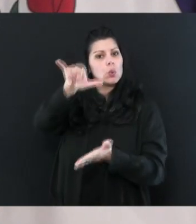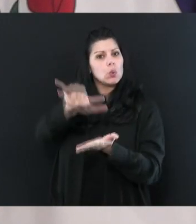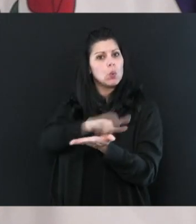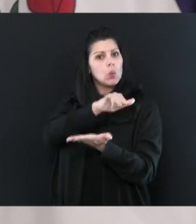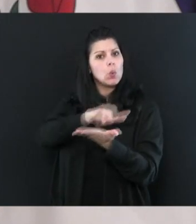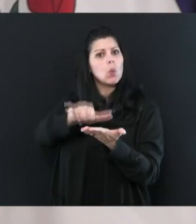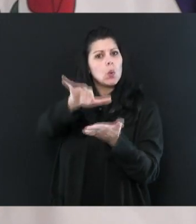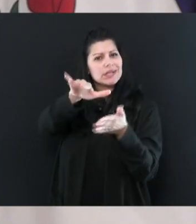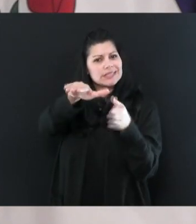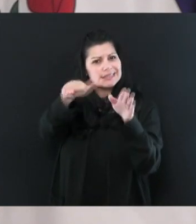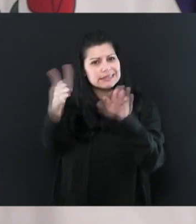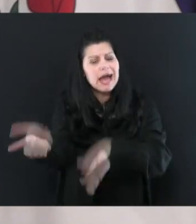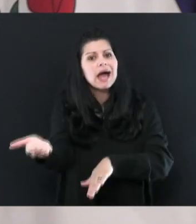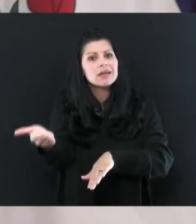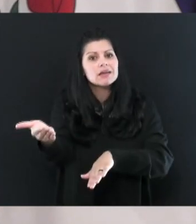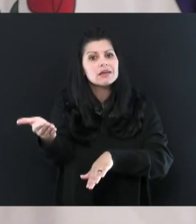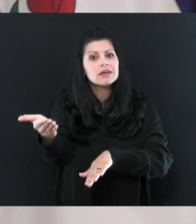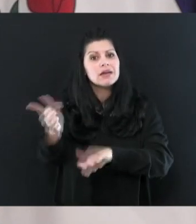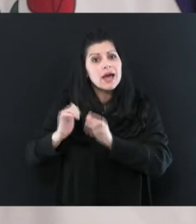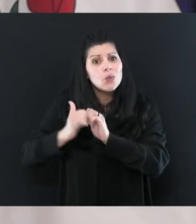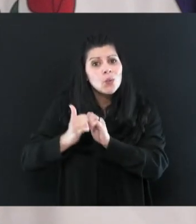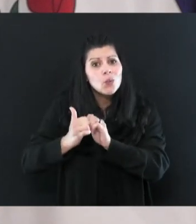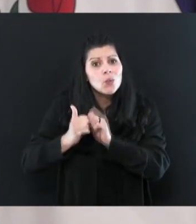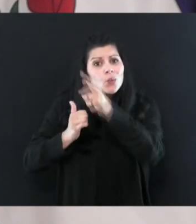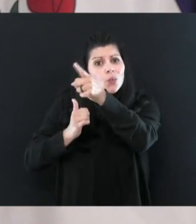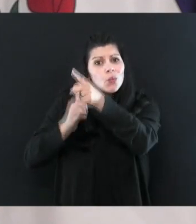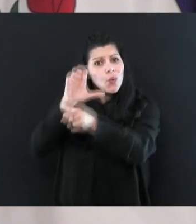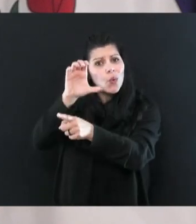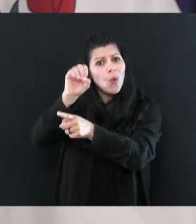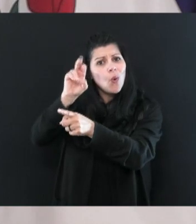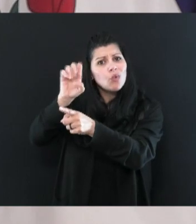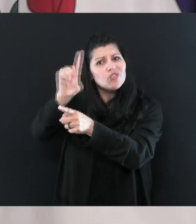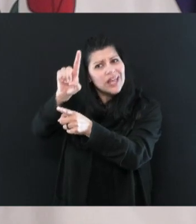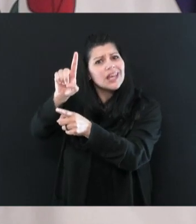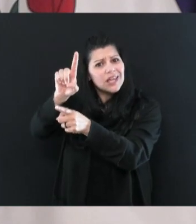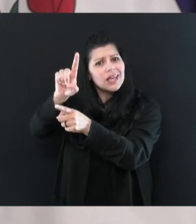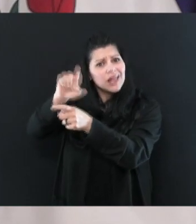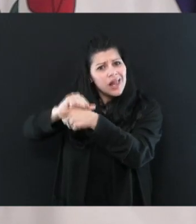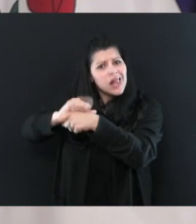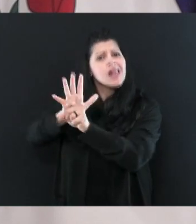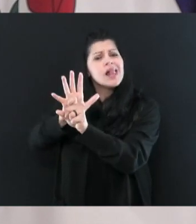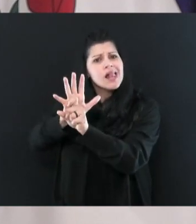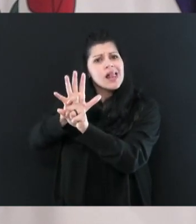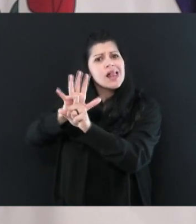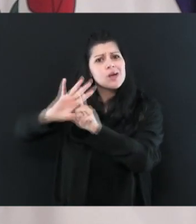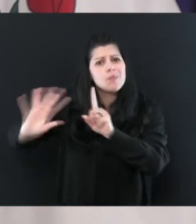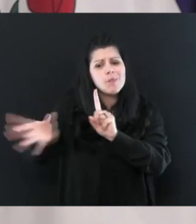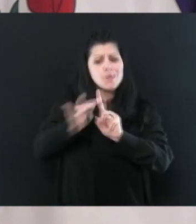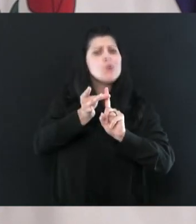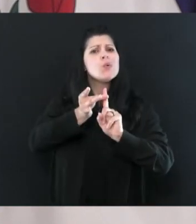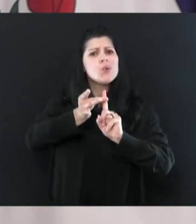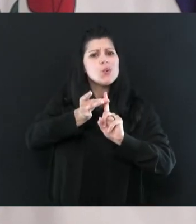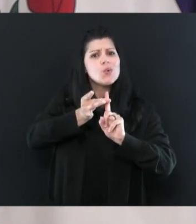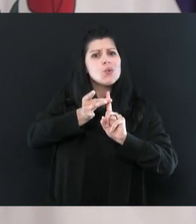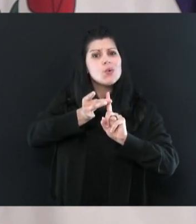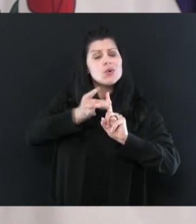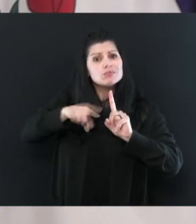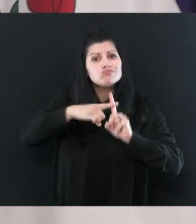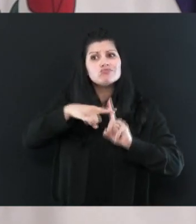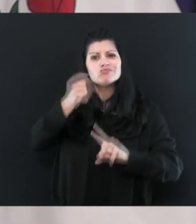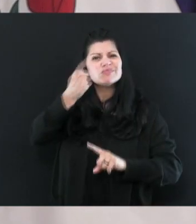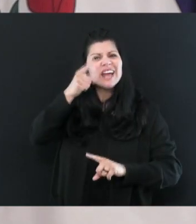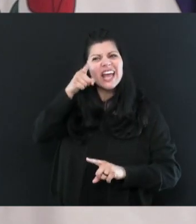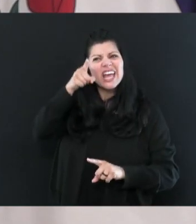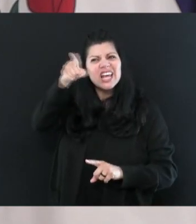from really COVID and absolutely trying to do anything and everything they could to try to help